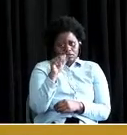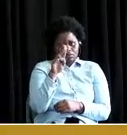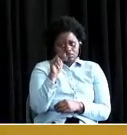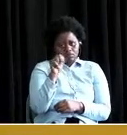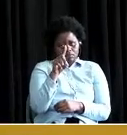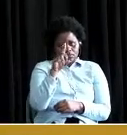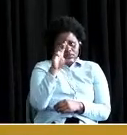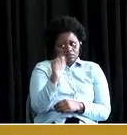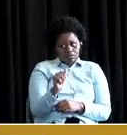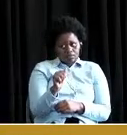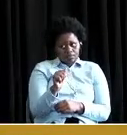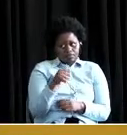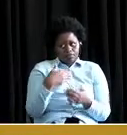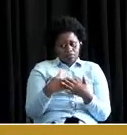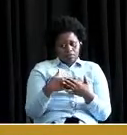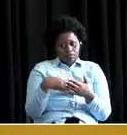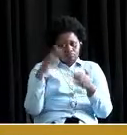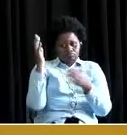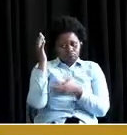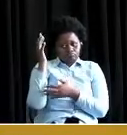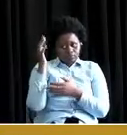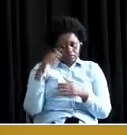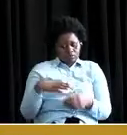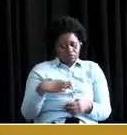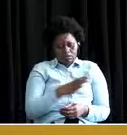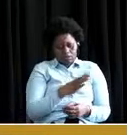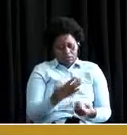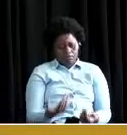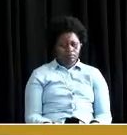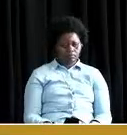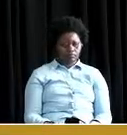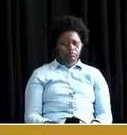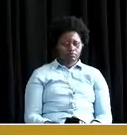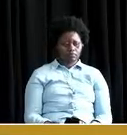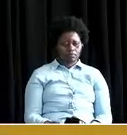Worship. Can I address Council?